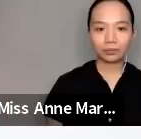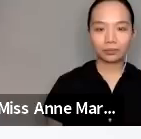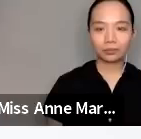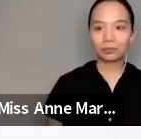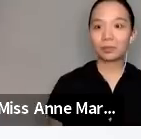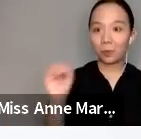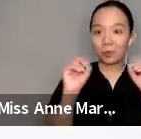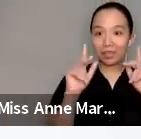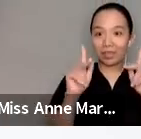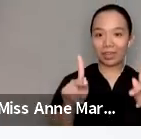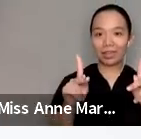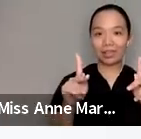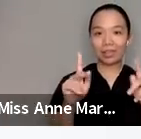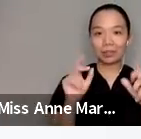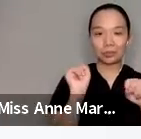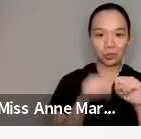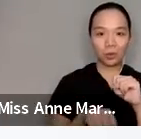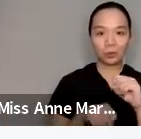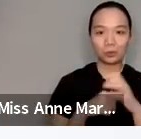Okay, so